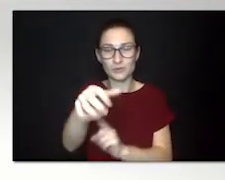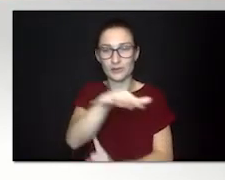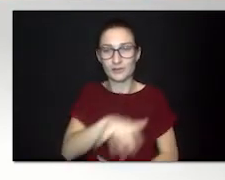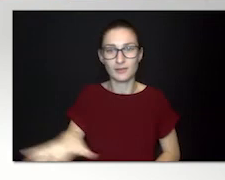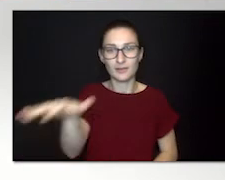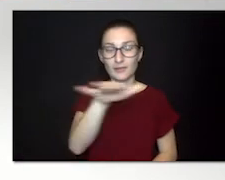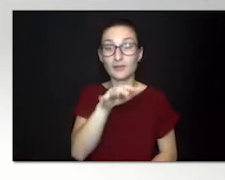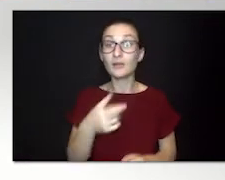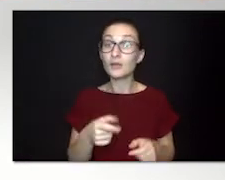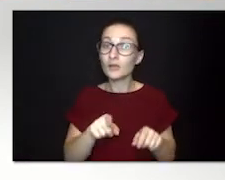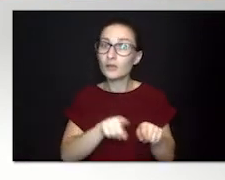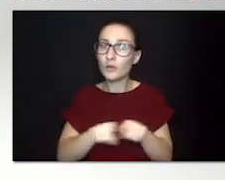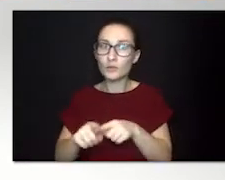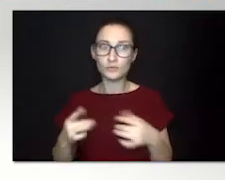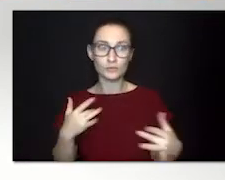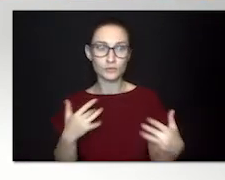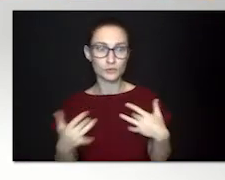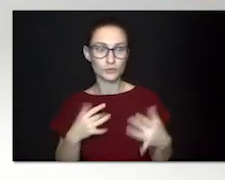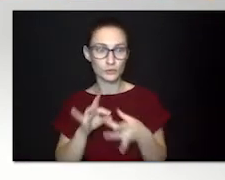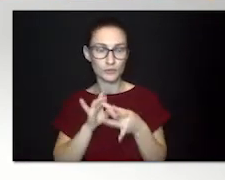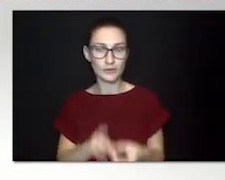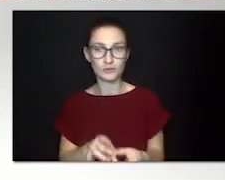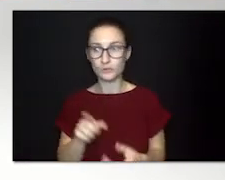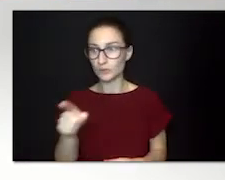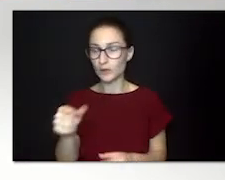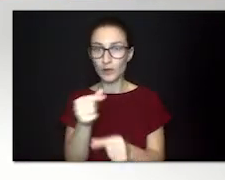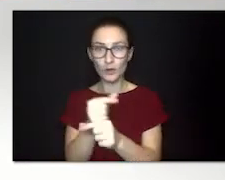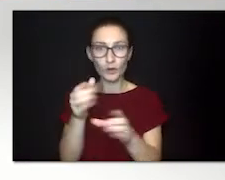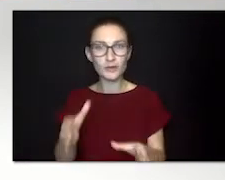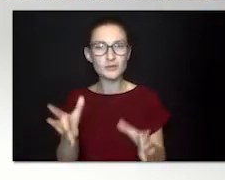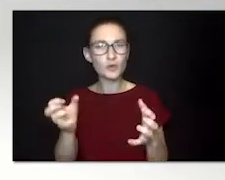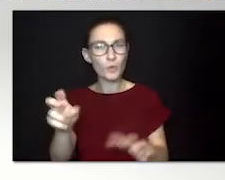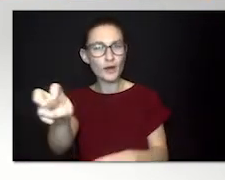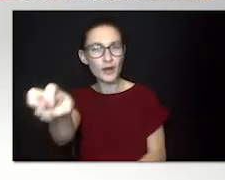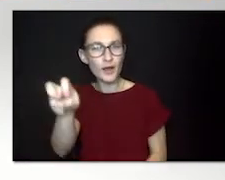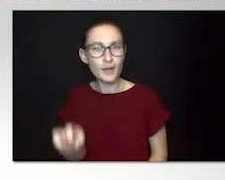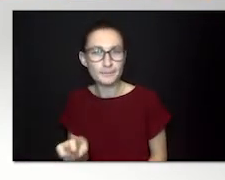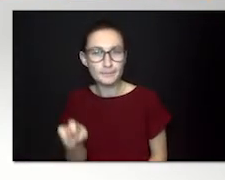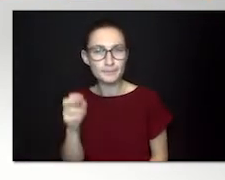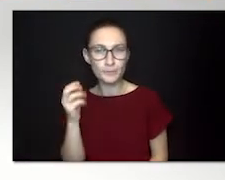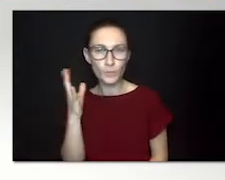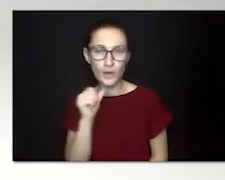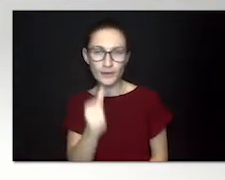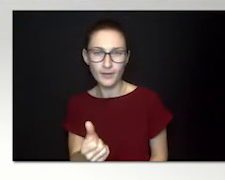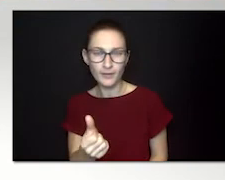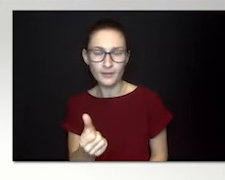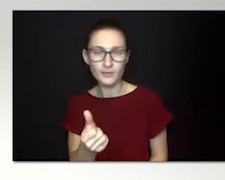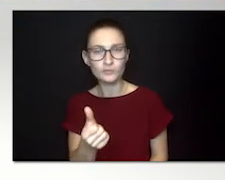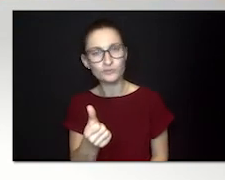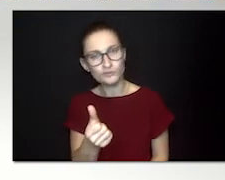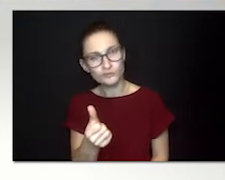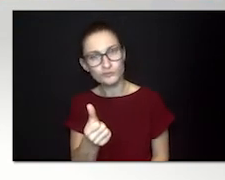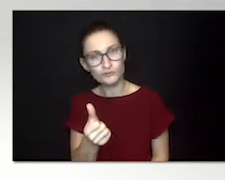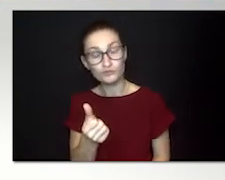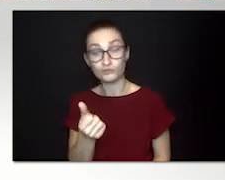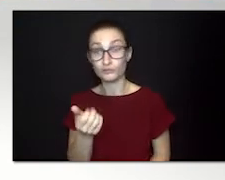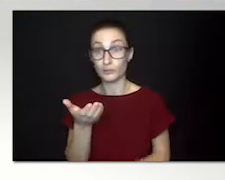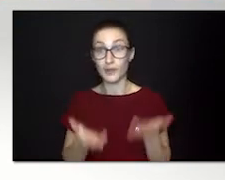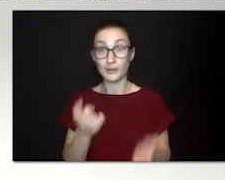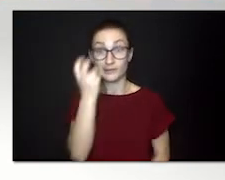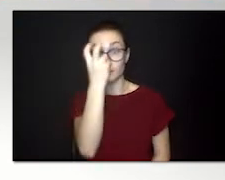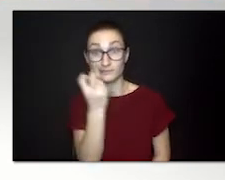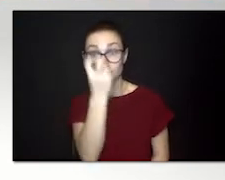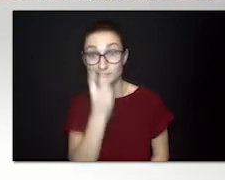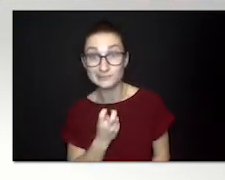then also kind of a concern as to, why is the professional guardian not wanting to step down if they don't? Is it because there's